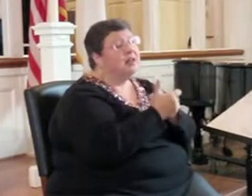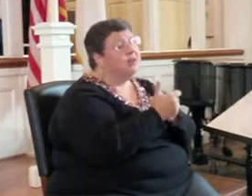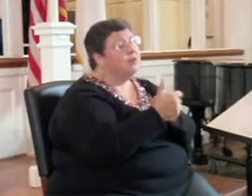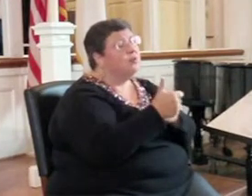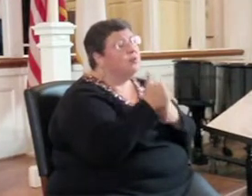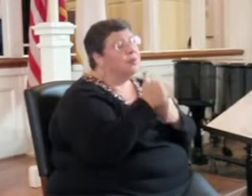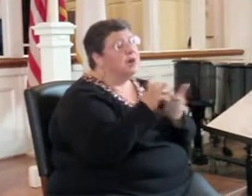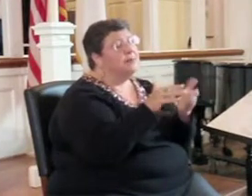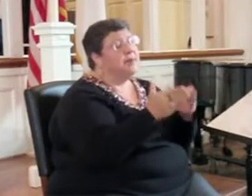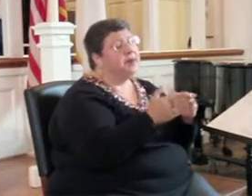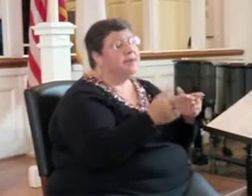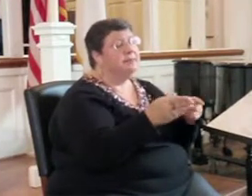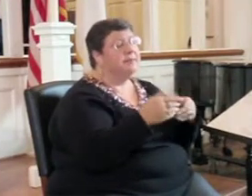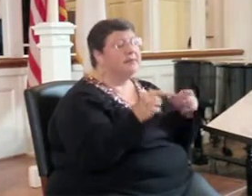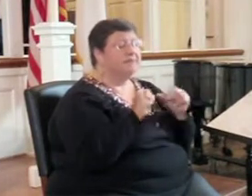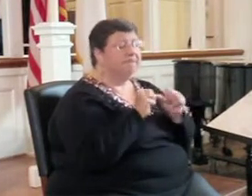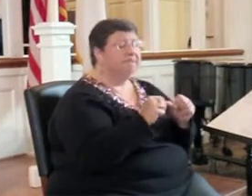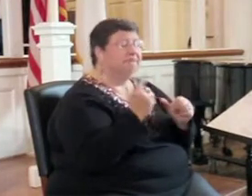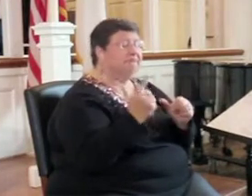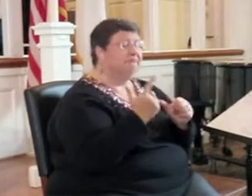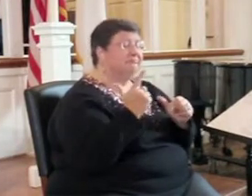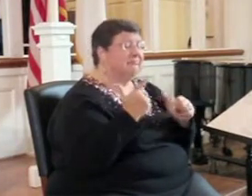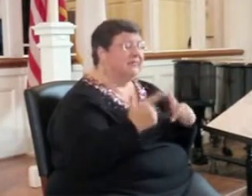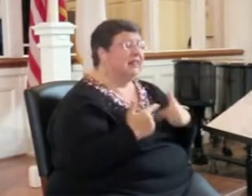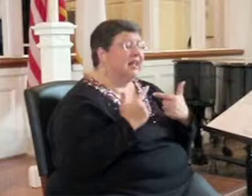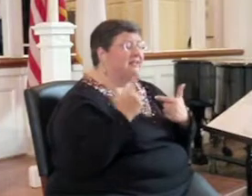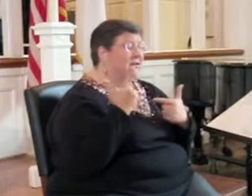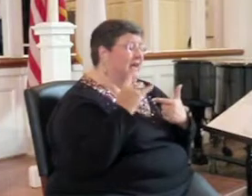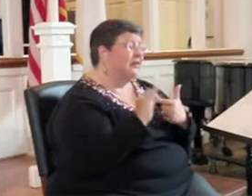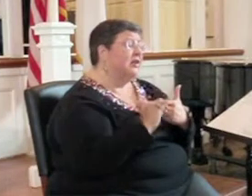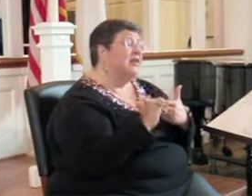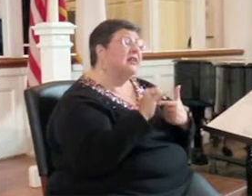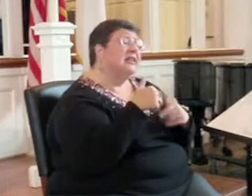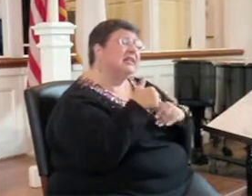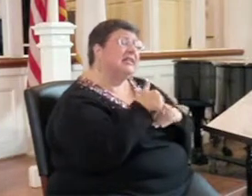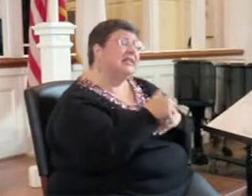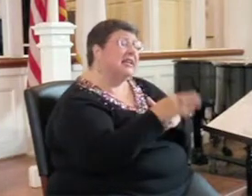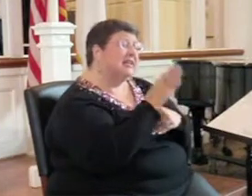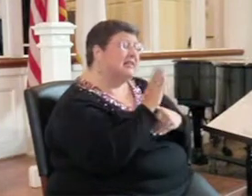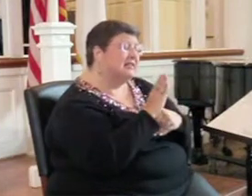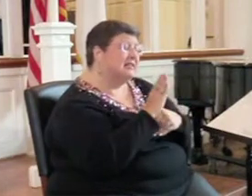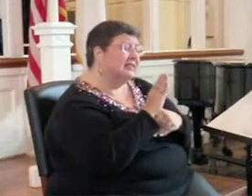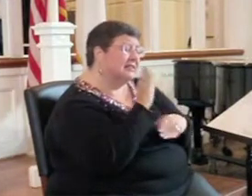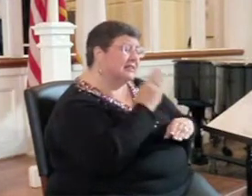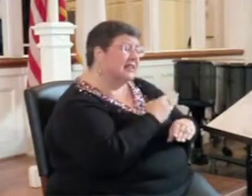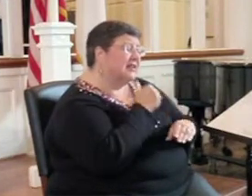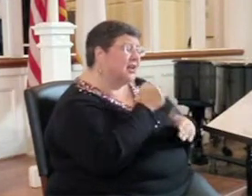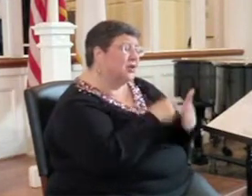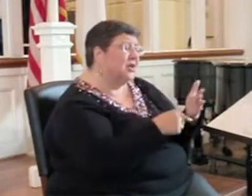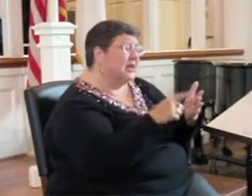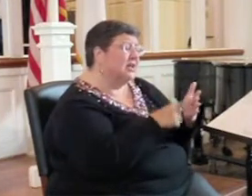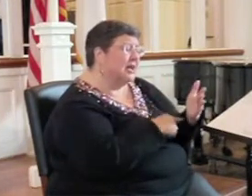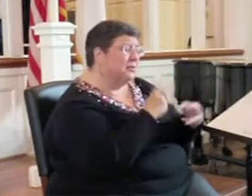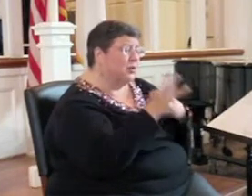sent the Son into the world not to condemn the world, not to condemn anyone, but that the world,